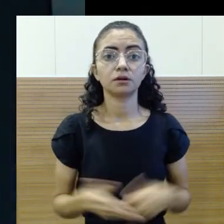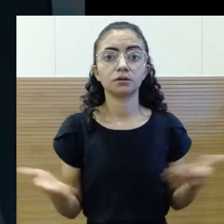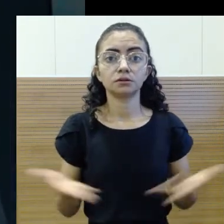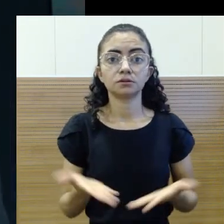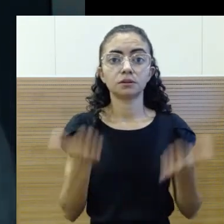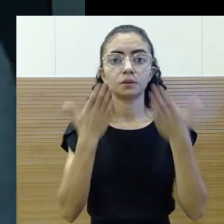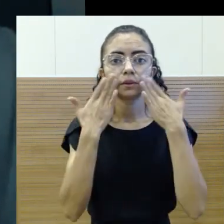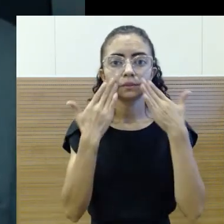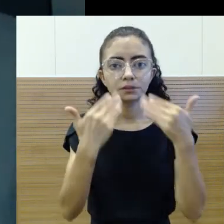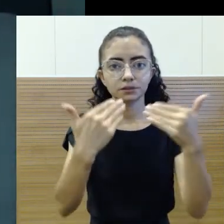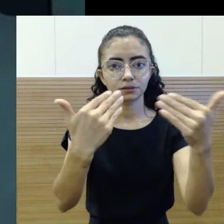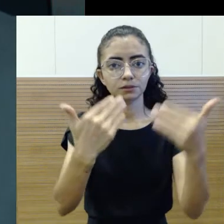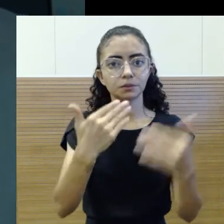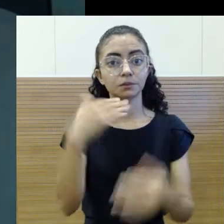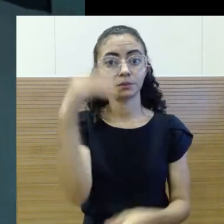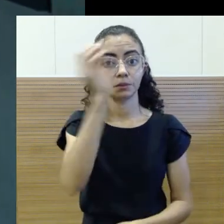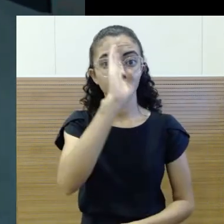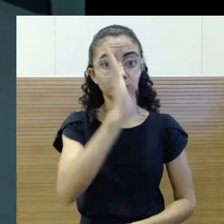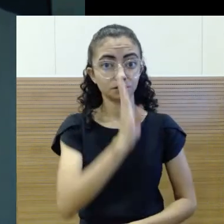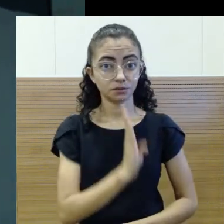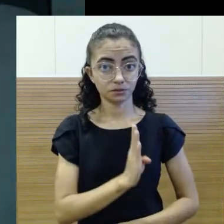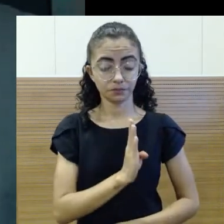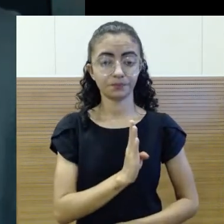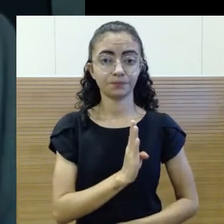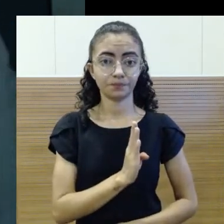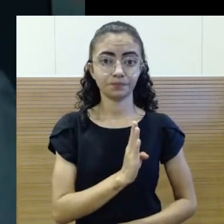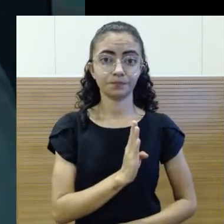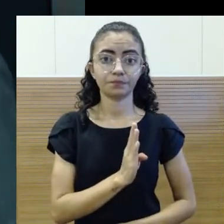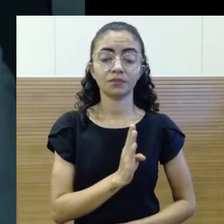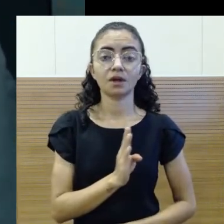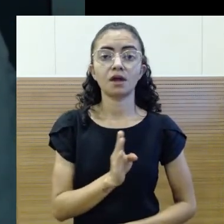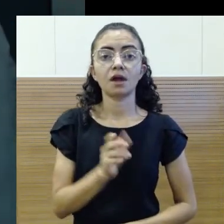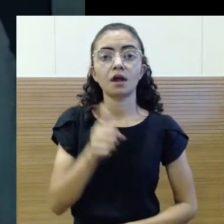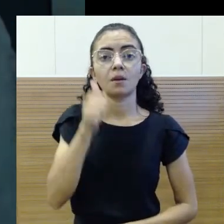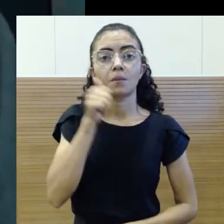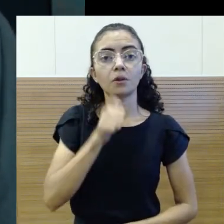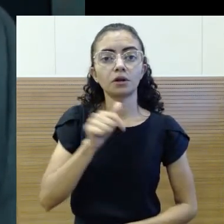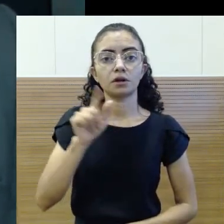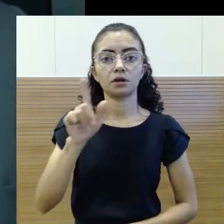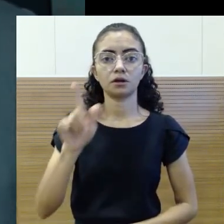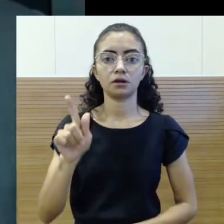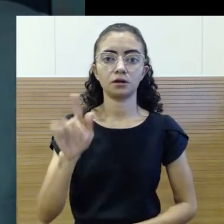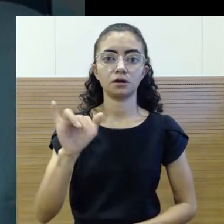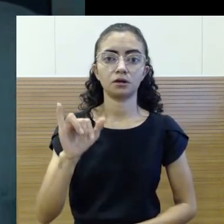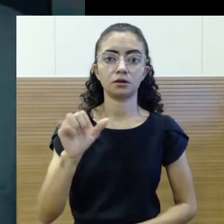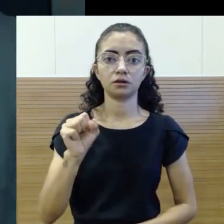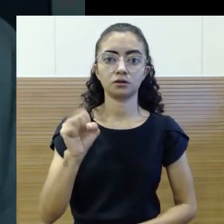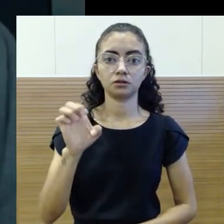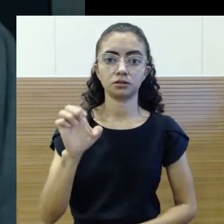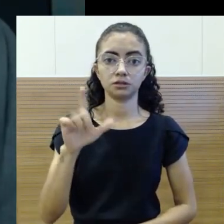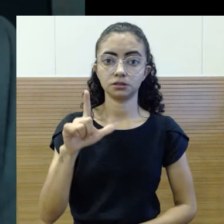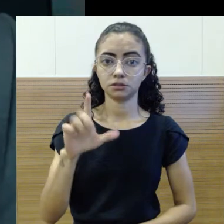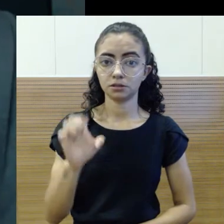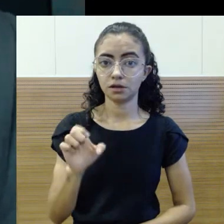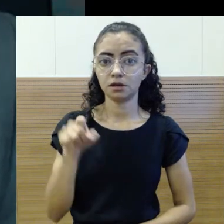Bom, no Brasil nós temos dois guias Well, in alimentares. Brazil, we have two food guides. The first